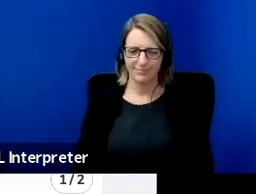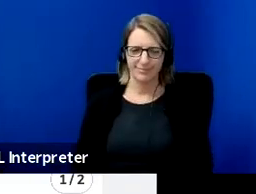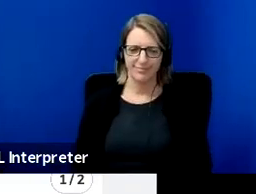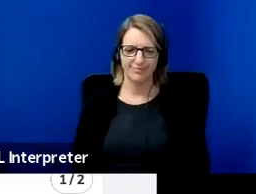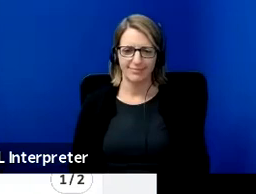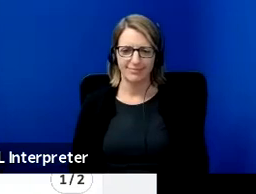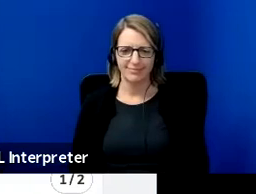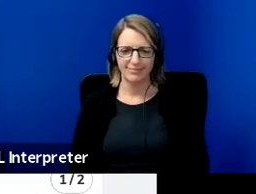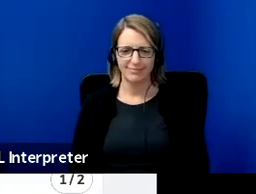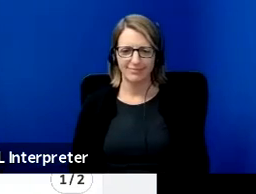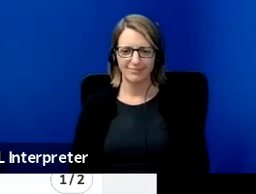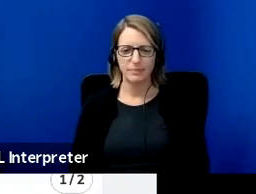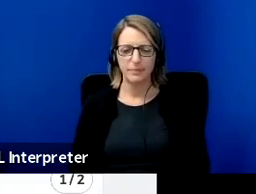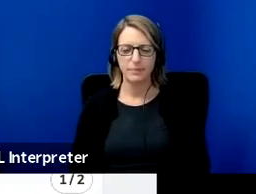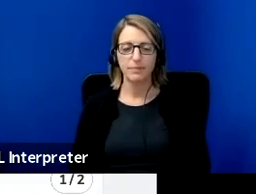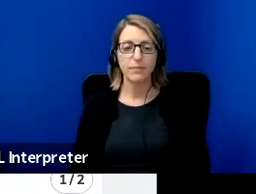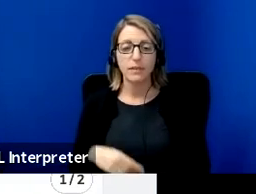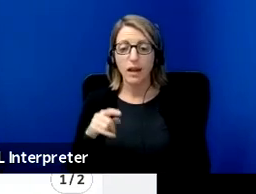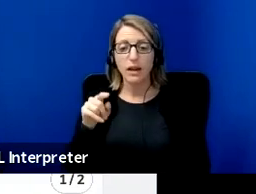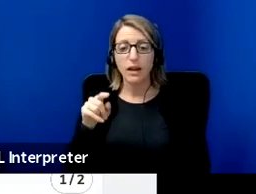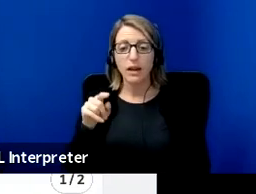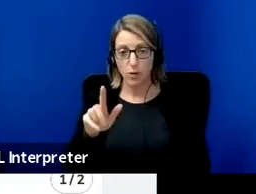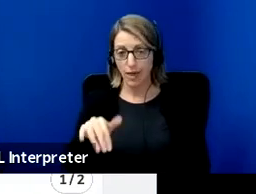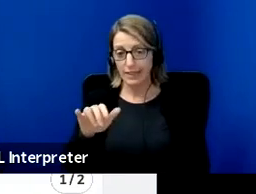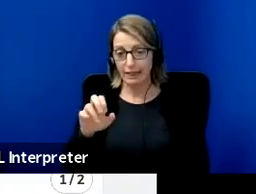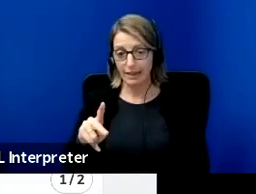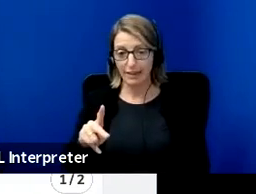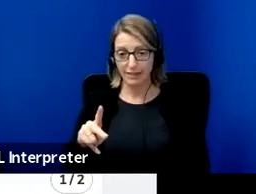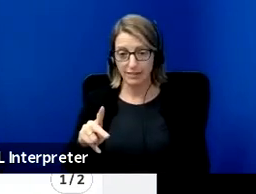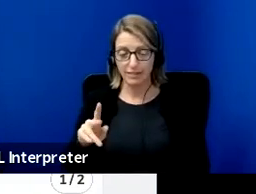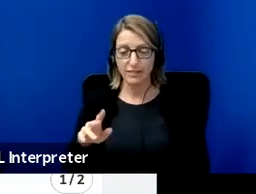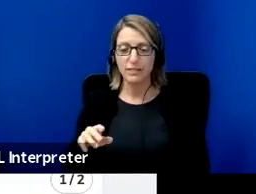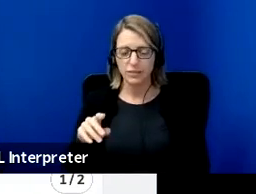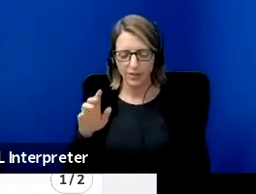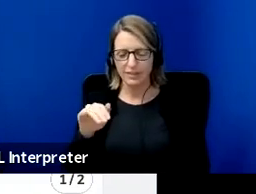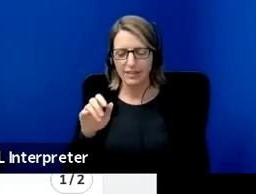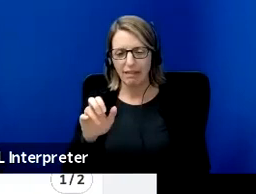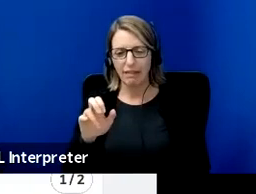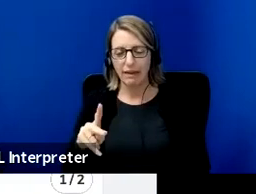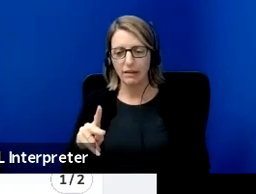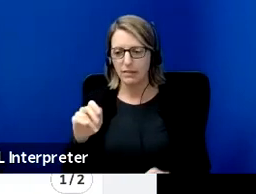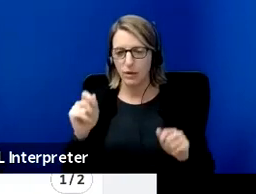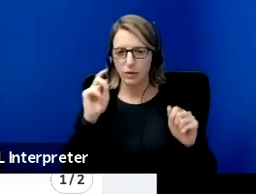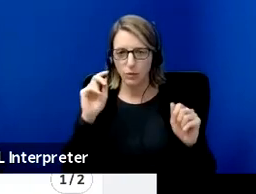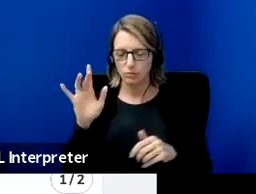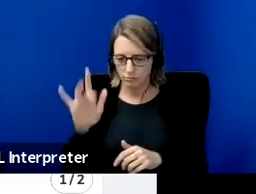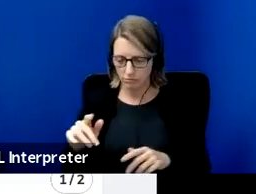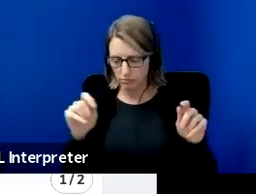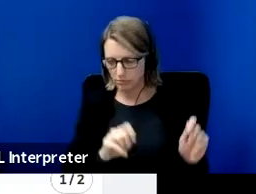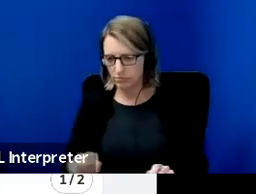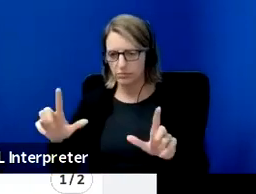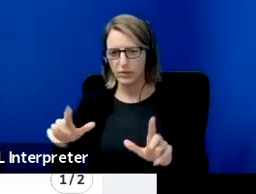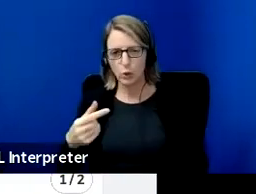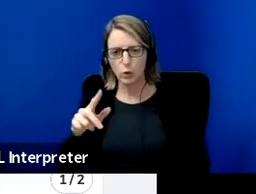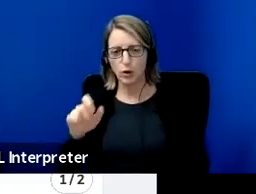There we go. This is a link, remember? So if they click, hi class, they can go to that link. It will take them to Google.